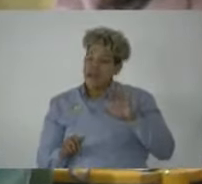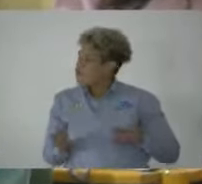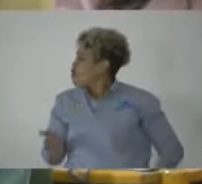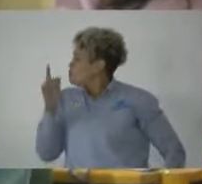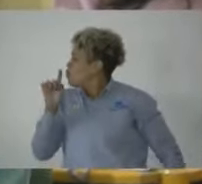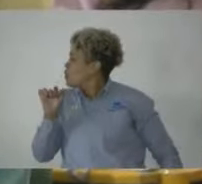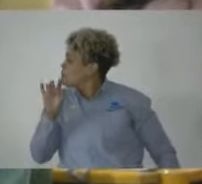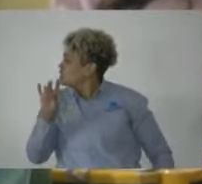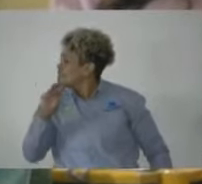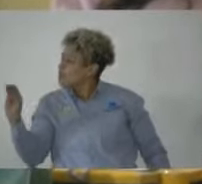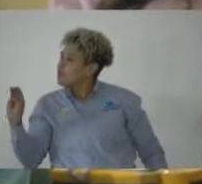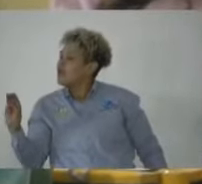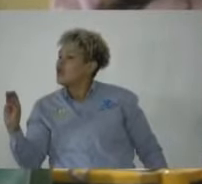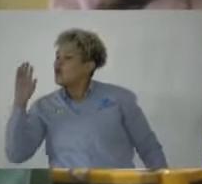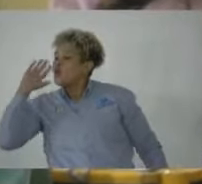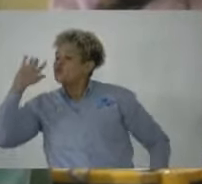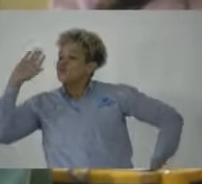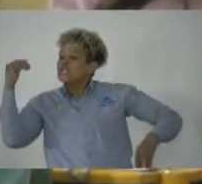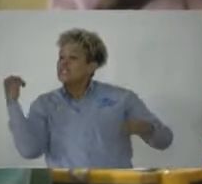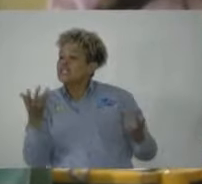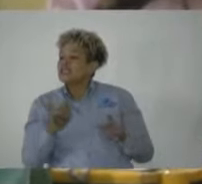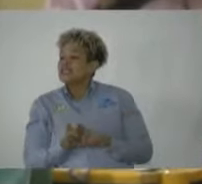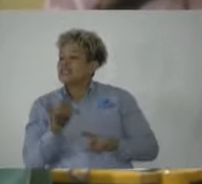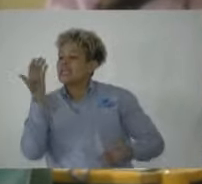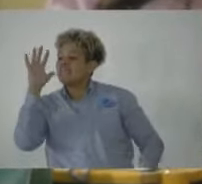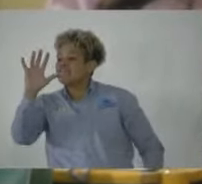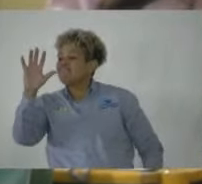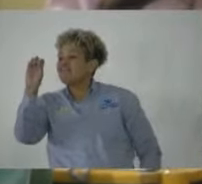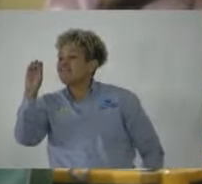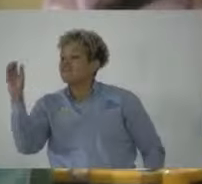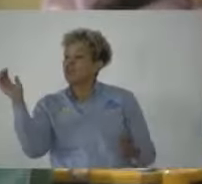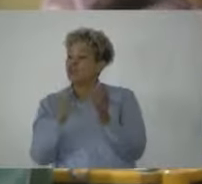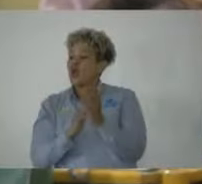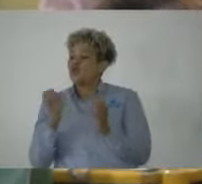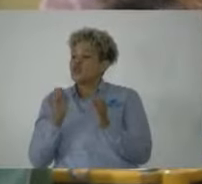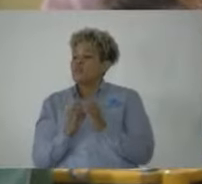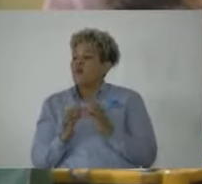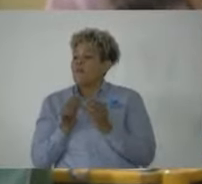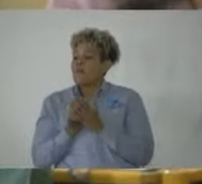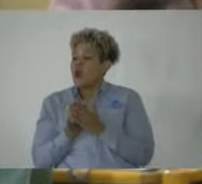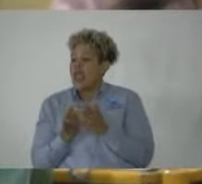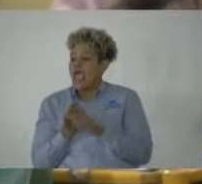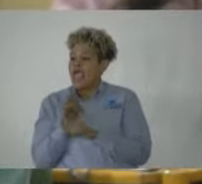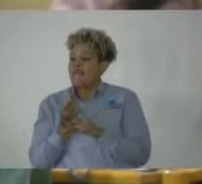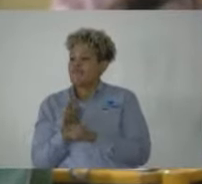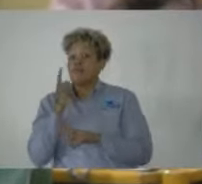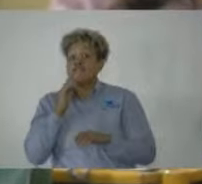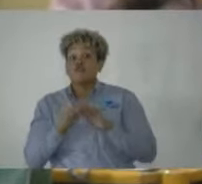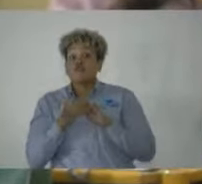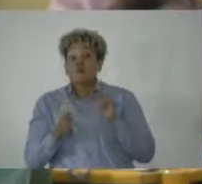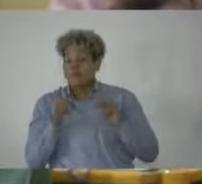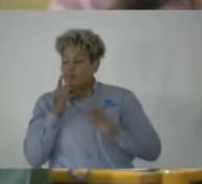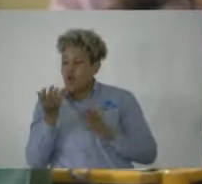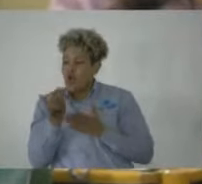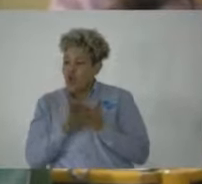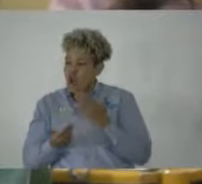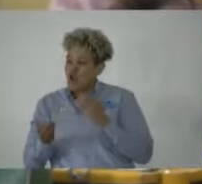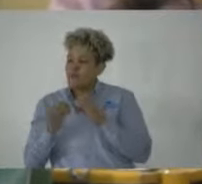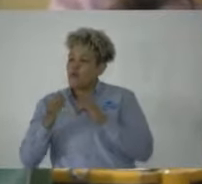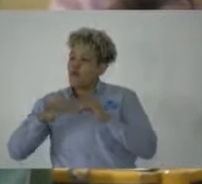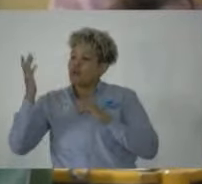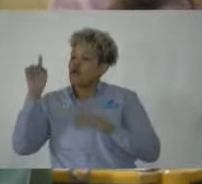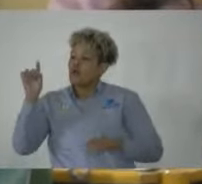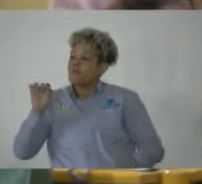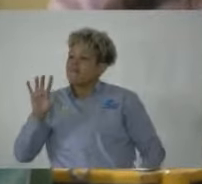million, which will deliver 50,000 more per year to Jamaicans who earn more than